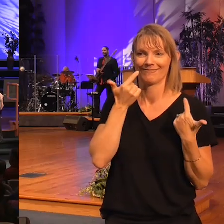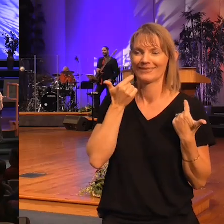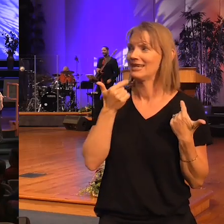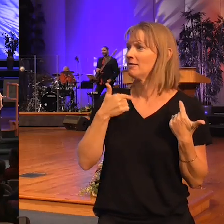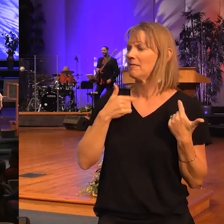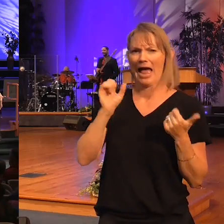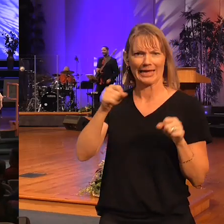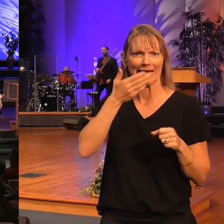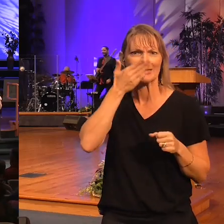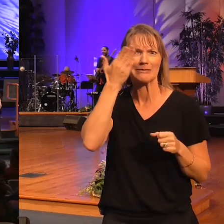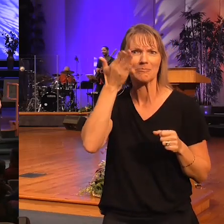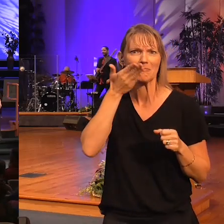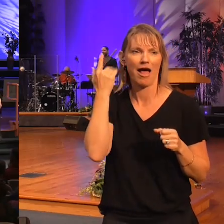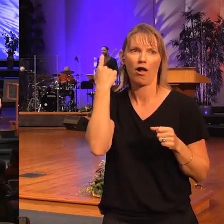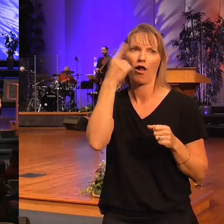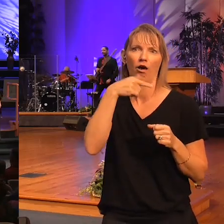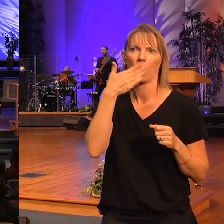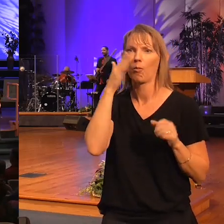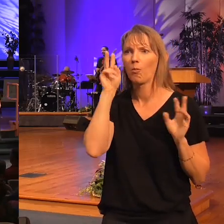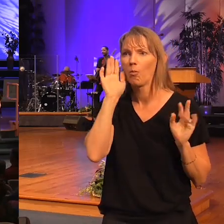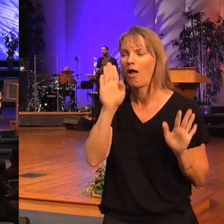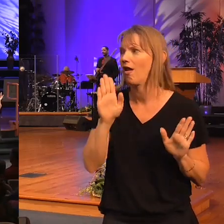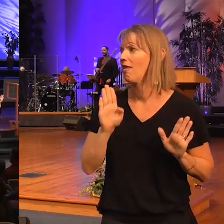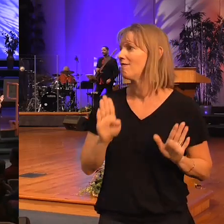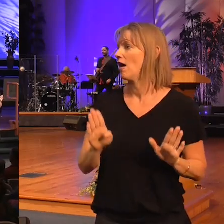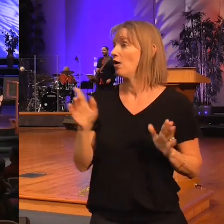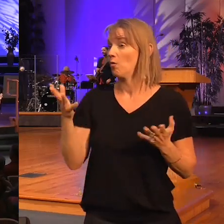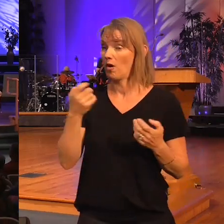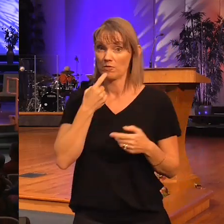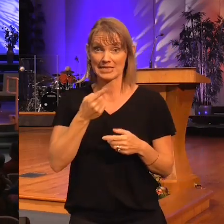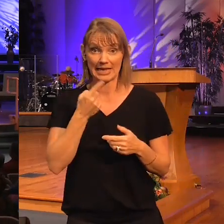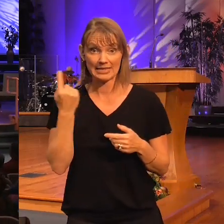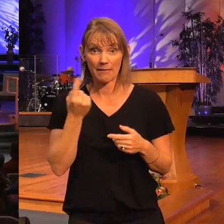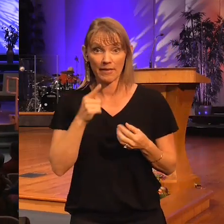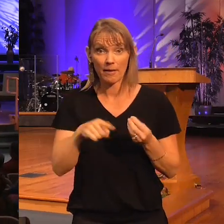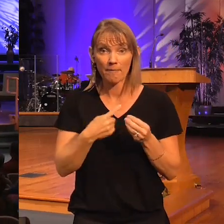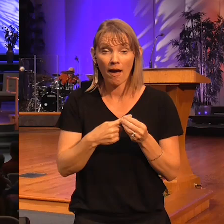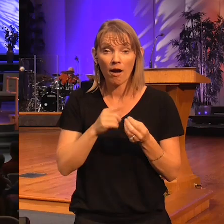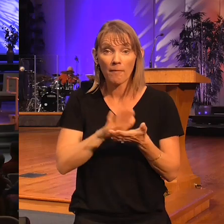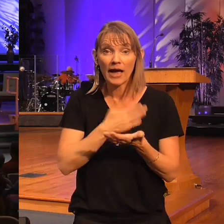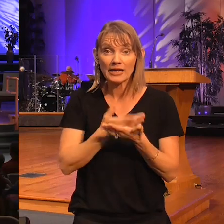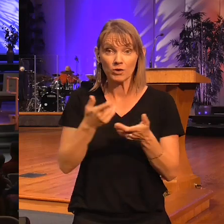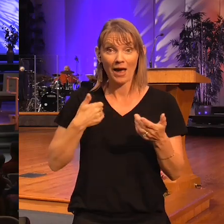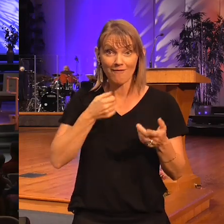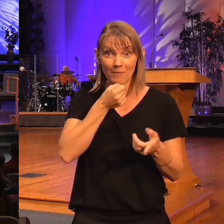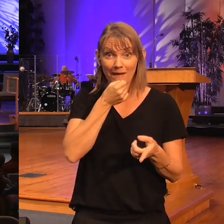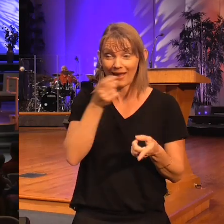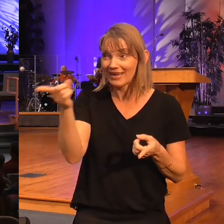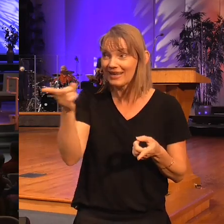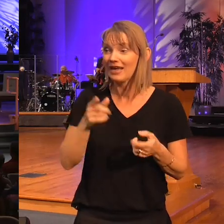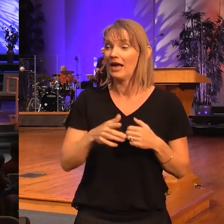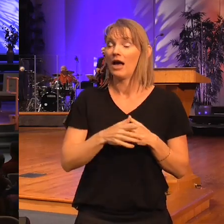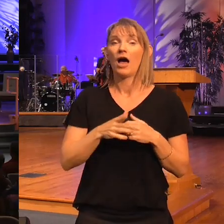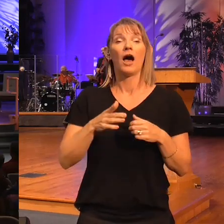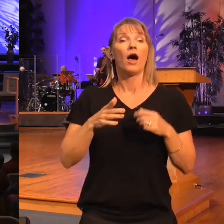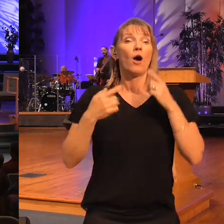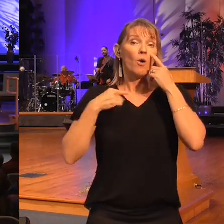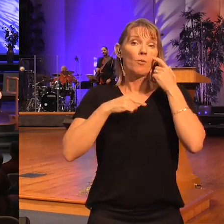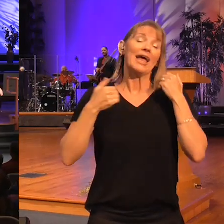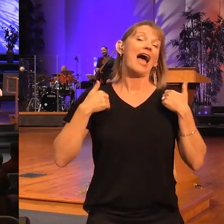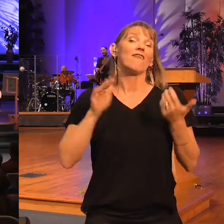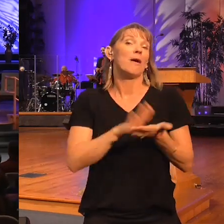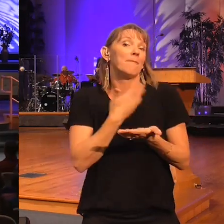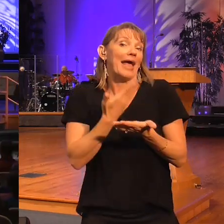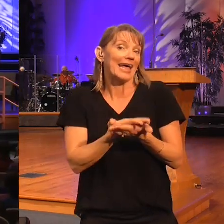And I can smell them. They look wonderful. And so you want to say something about them, since you have a mic there? We